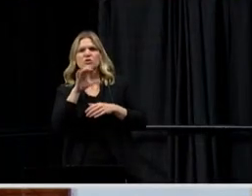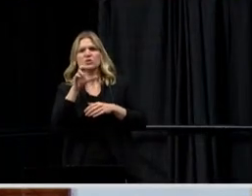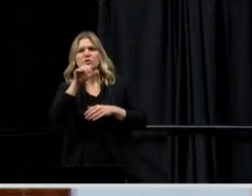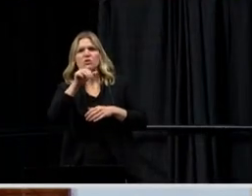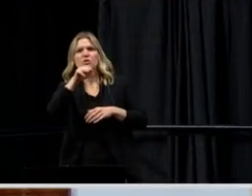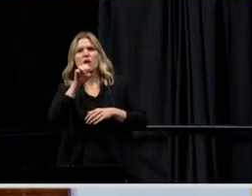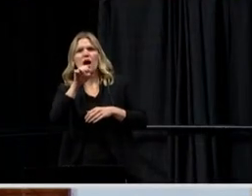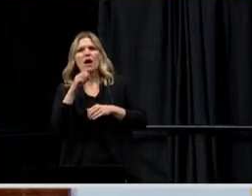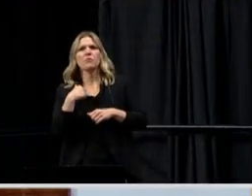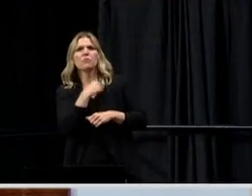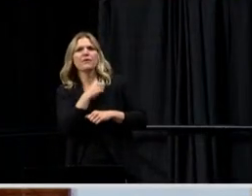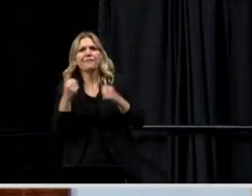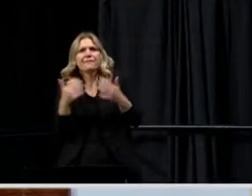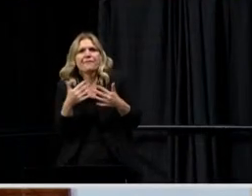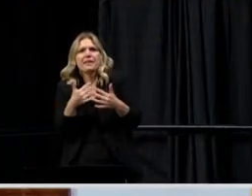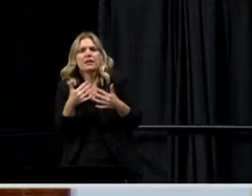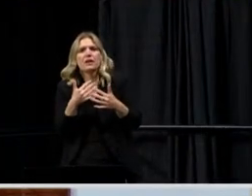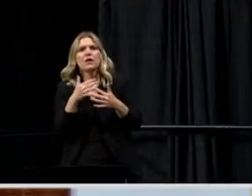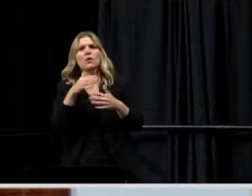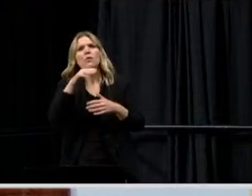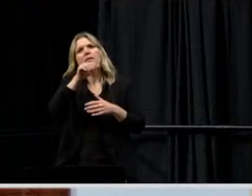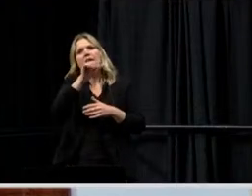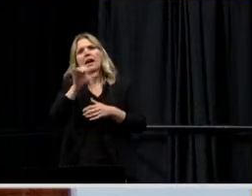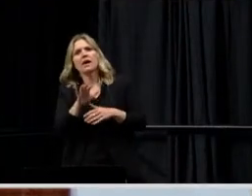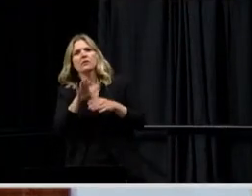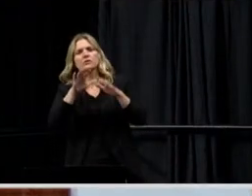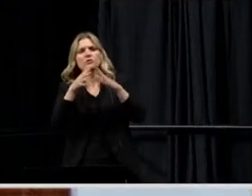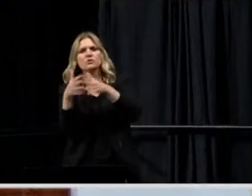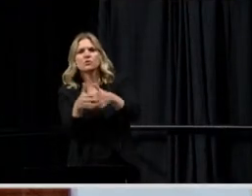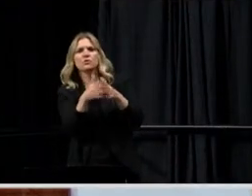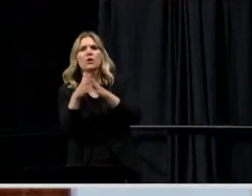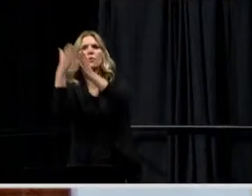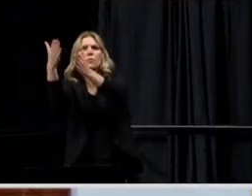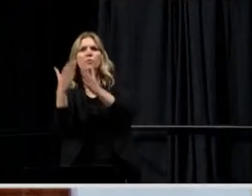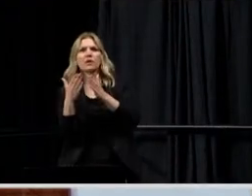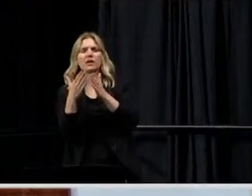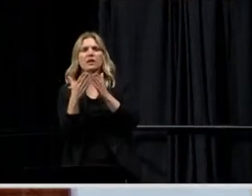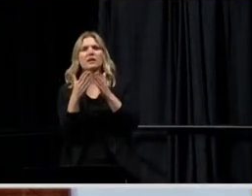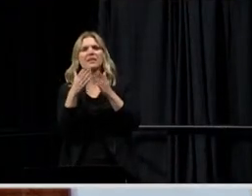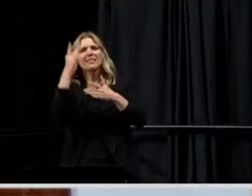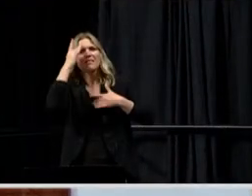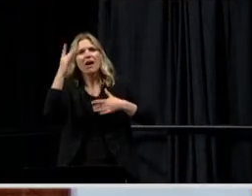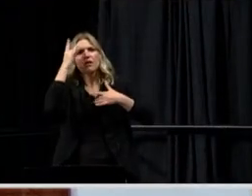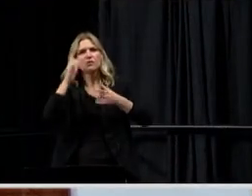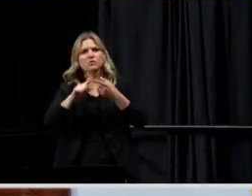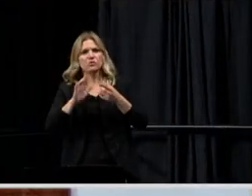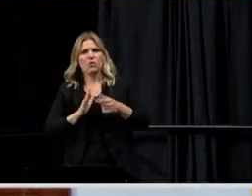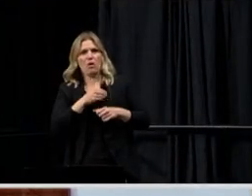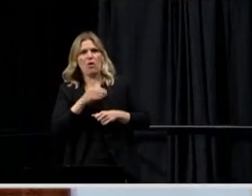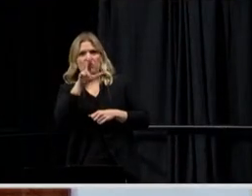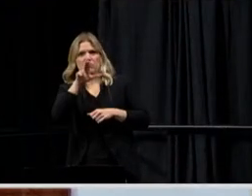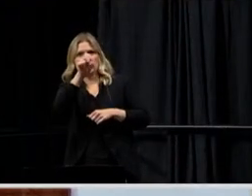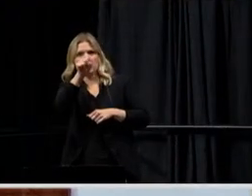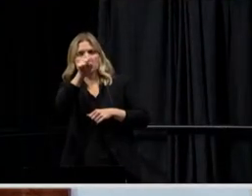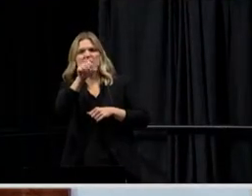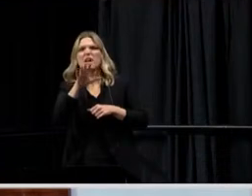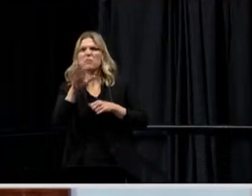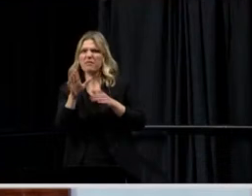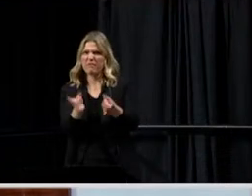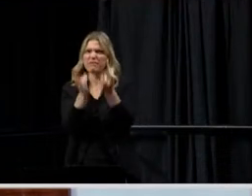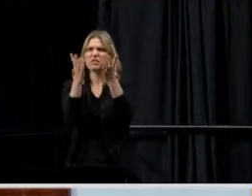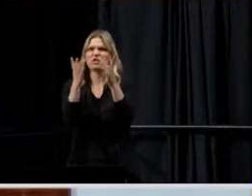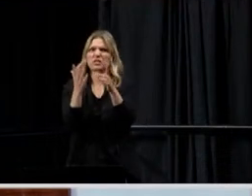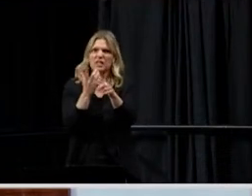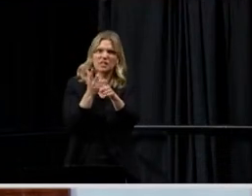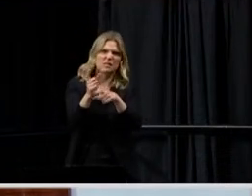the Asian American community. Asian Americans have been blamed for bringing the virus to our shores and have been viciously assaulted.